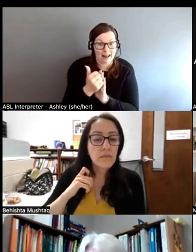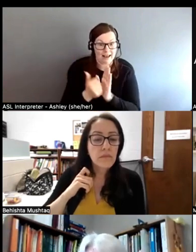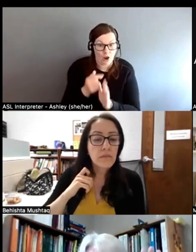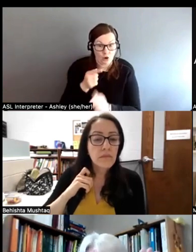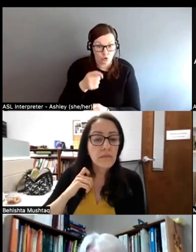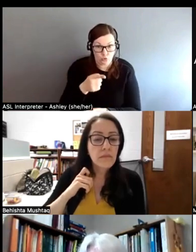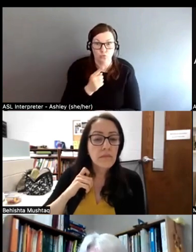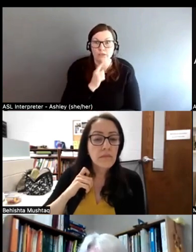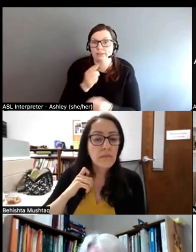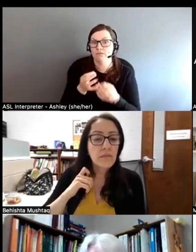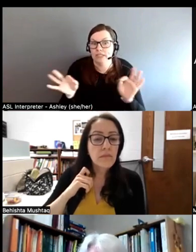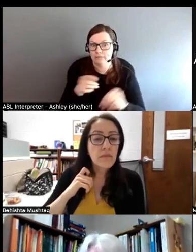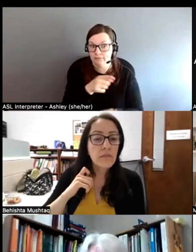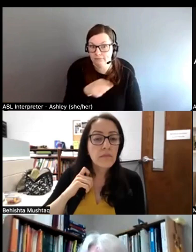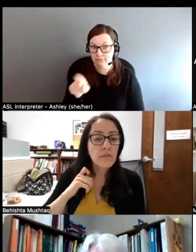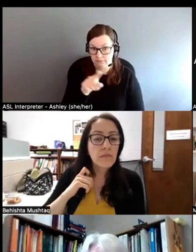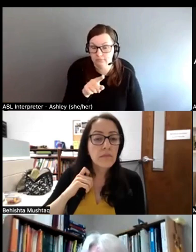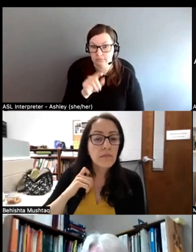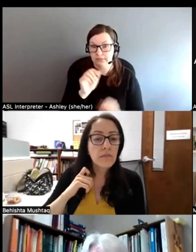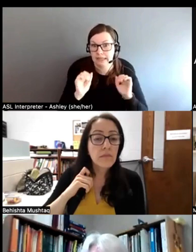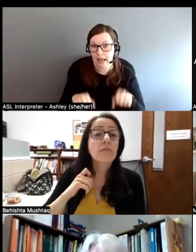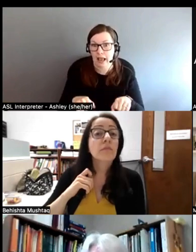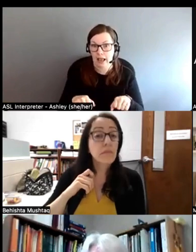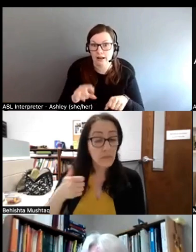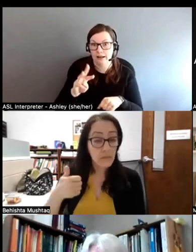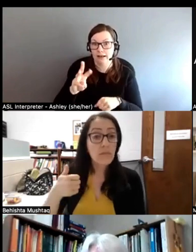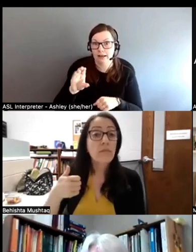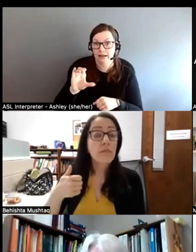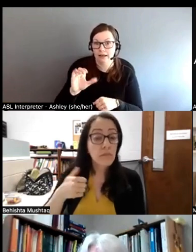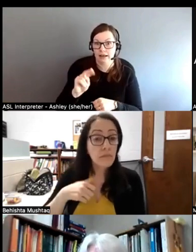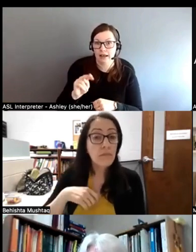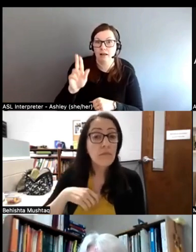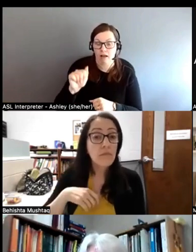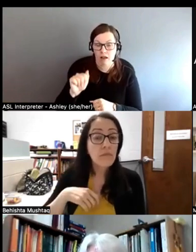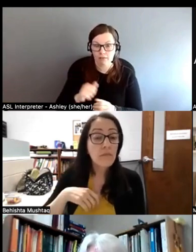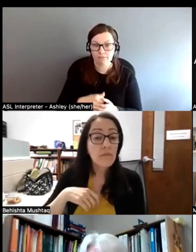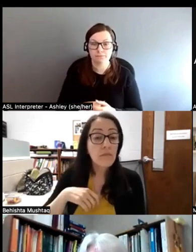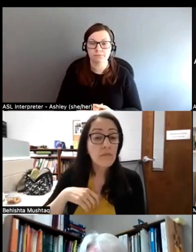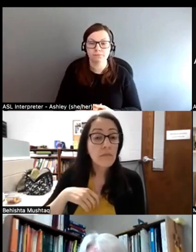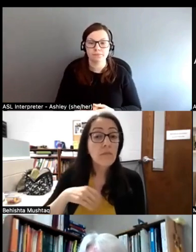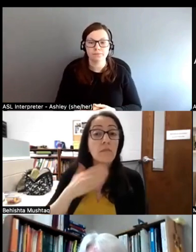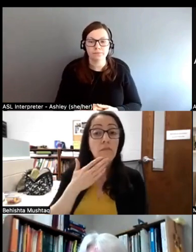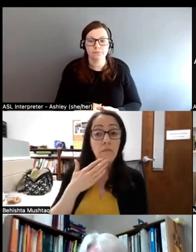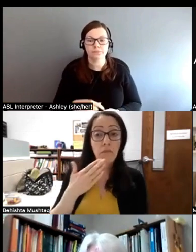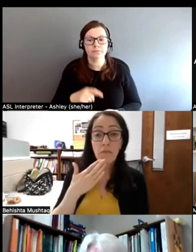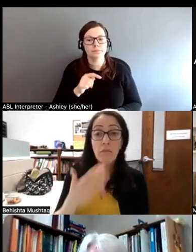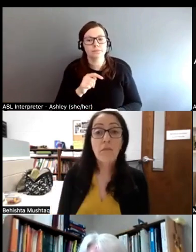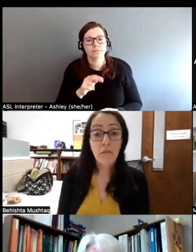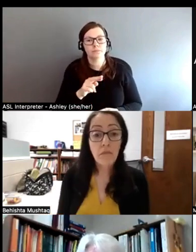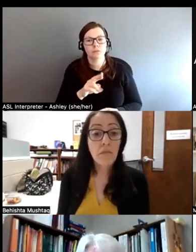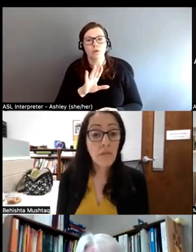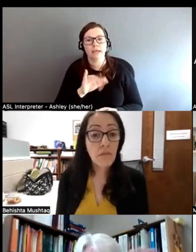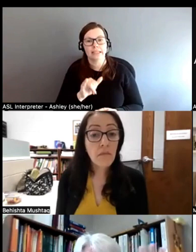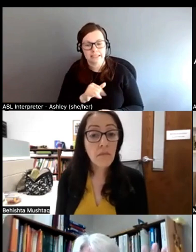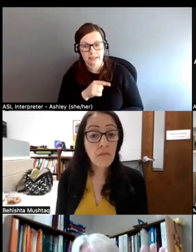Susan? No. Susan, yes, sorry. I was pipping into all the rooms and now I can't remember who said what, but